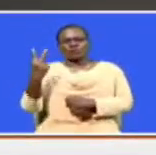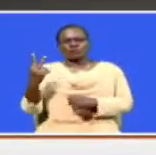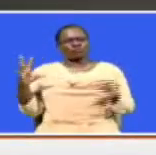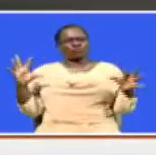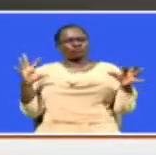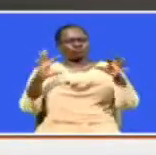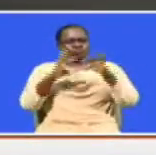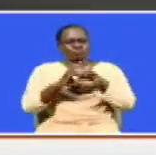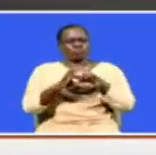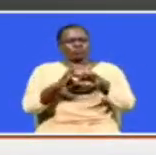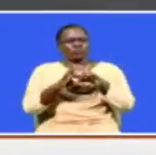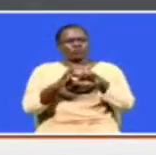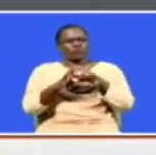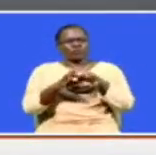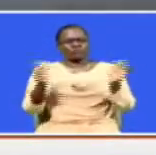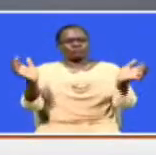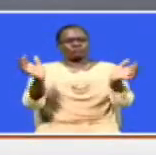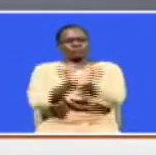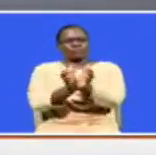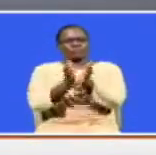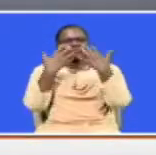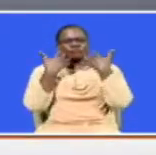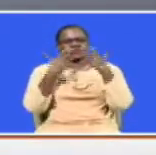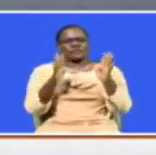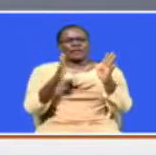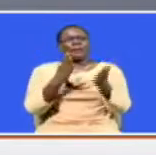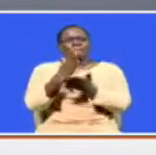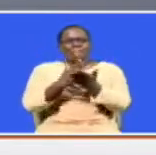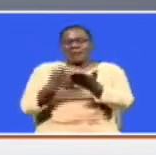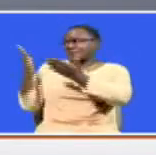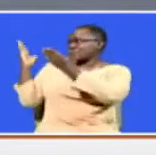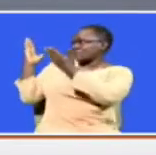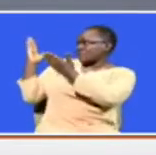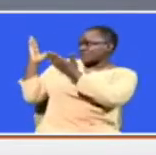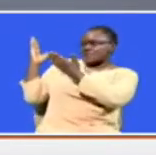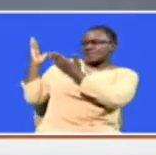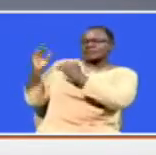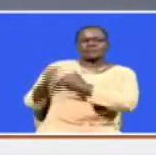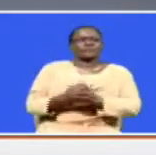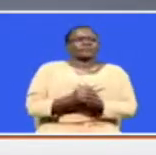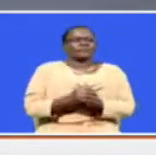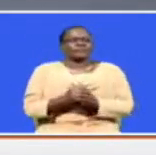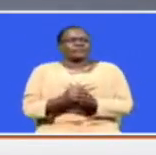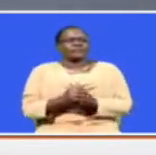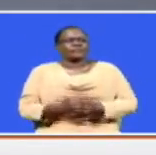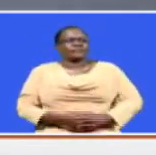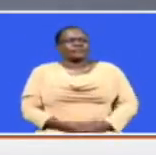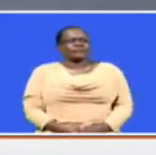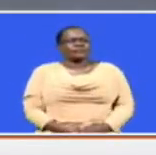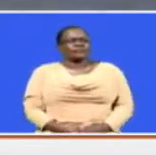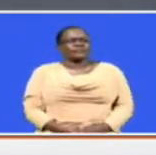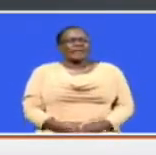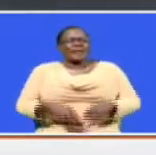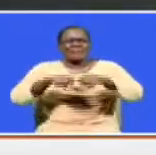Palacio home under construction have been arrested. Here's part of what happened Monday evening.